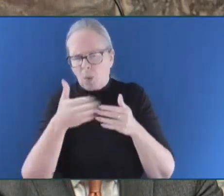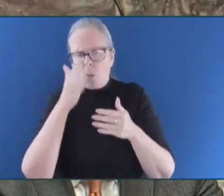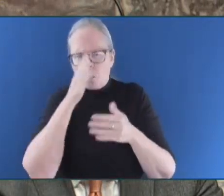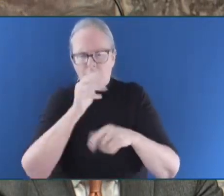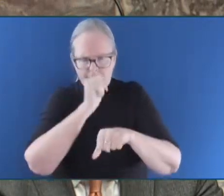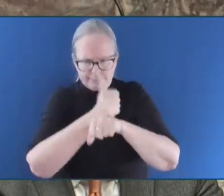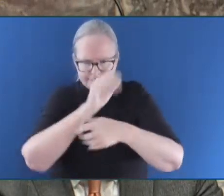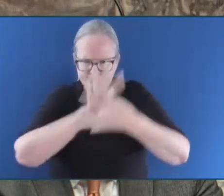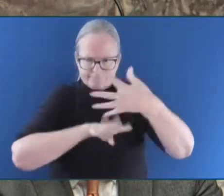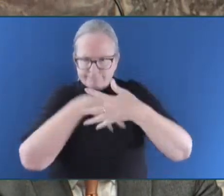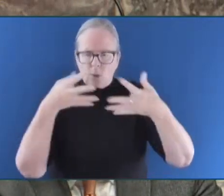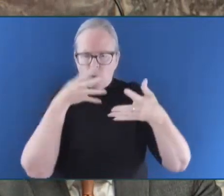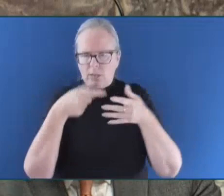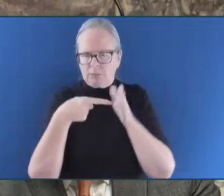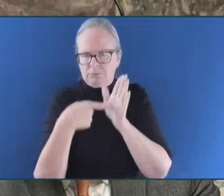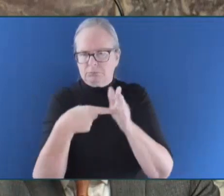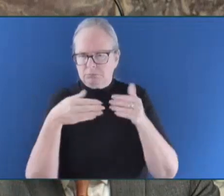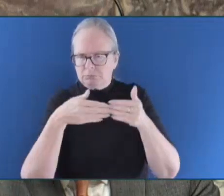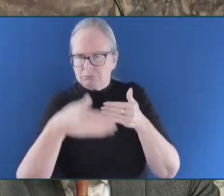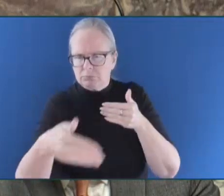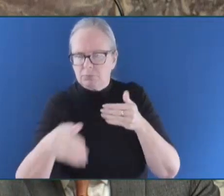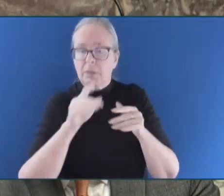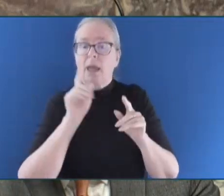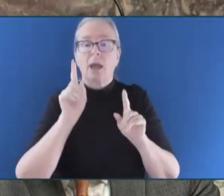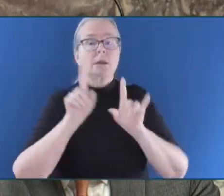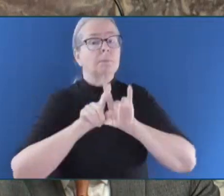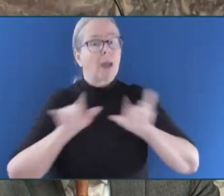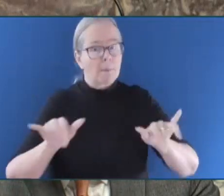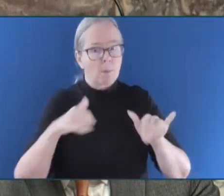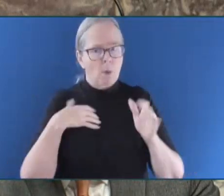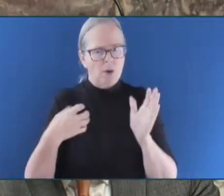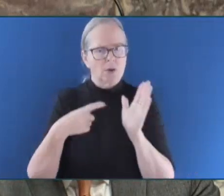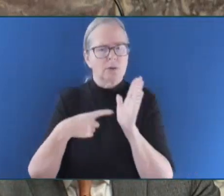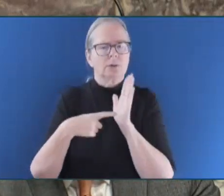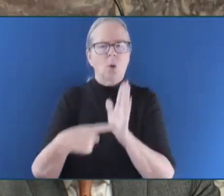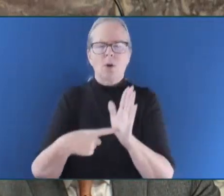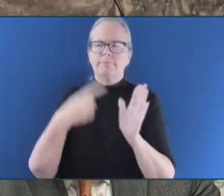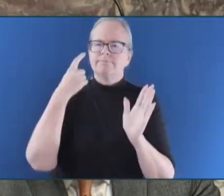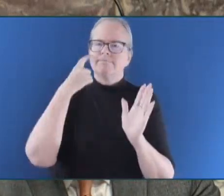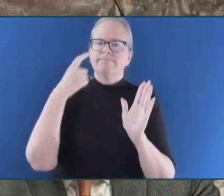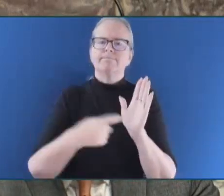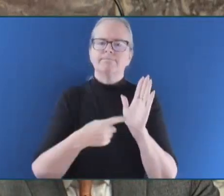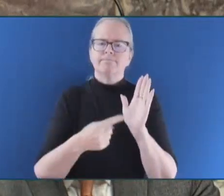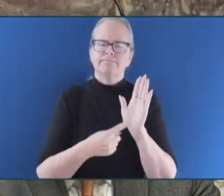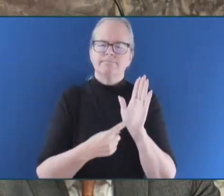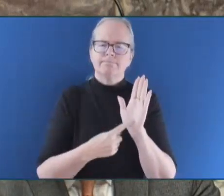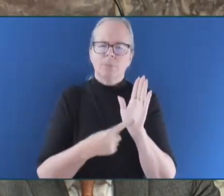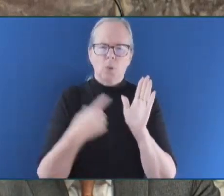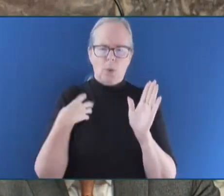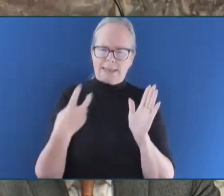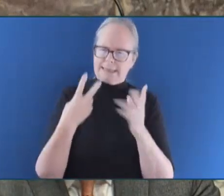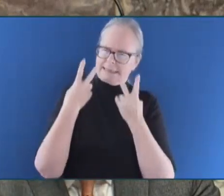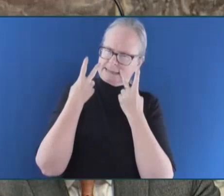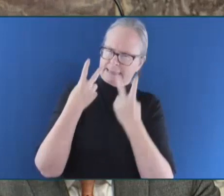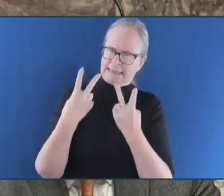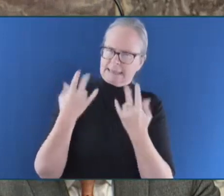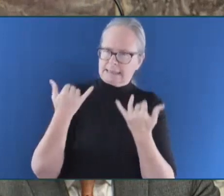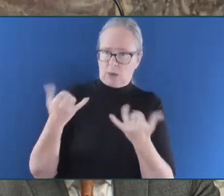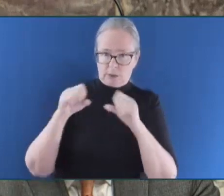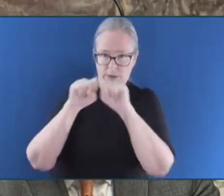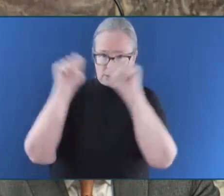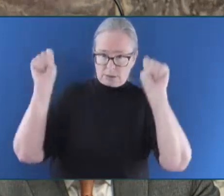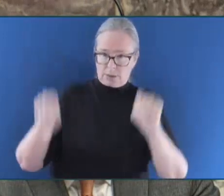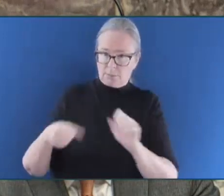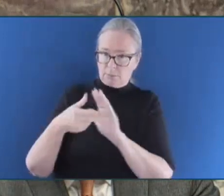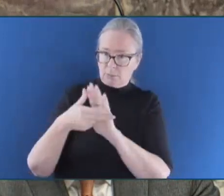really important, Mr. Speaker, to acknowledge that we recognize that the model and the system has not been working as well as it should, and look